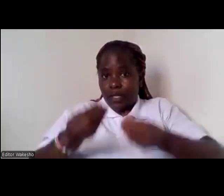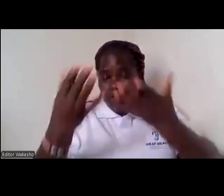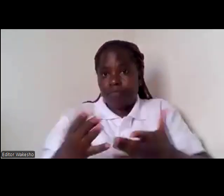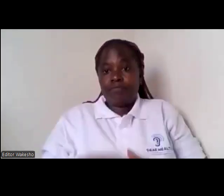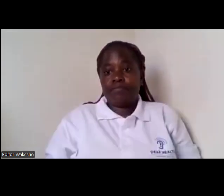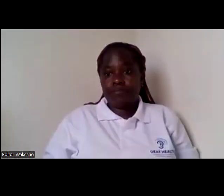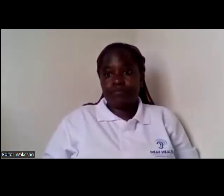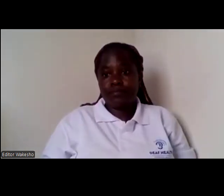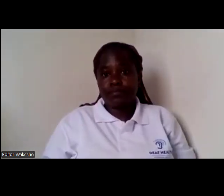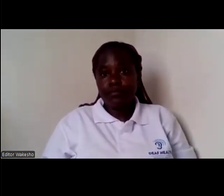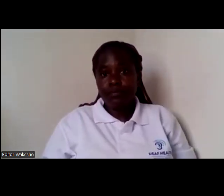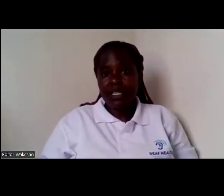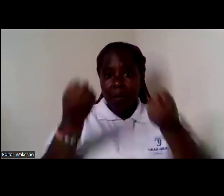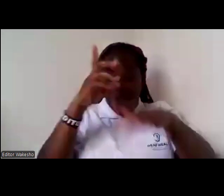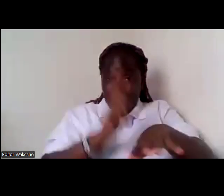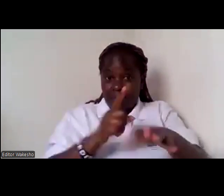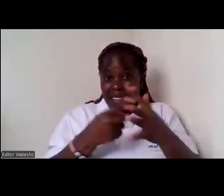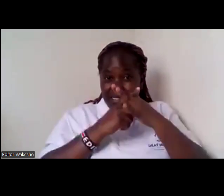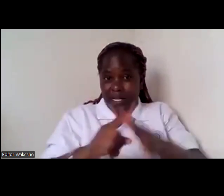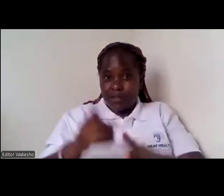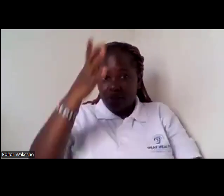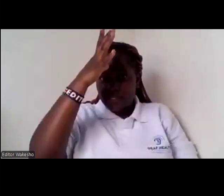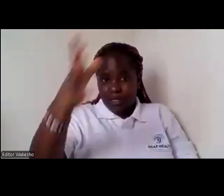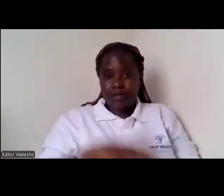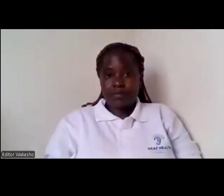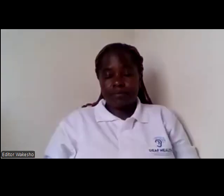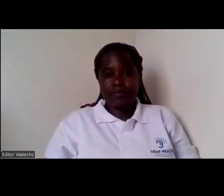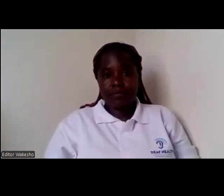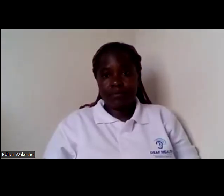So most of them start on a Sunday.